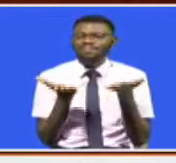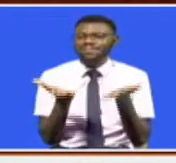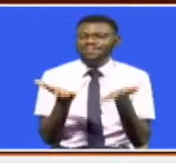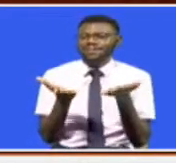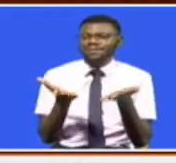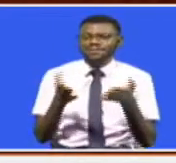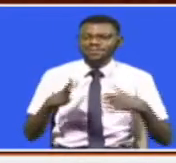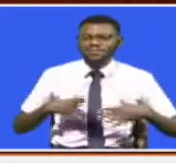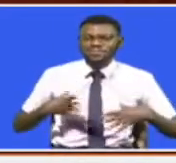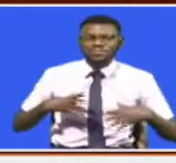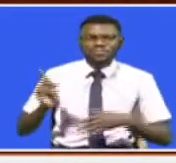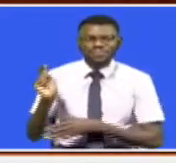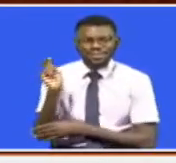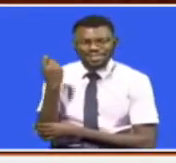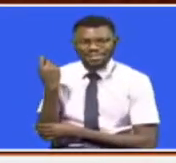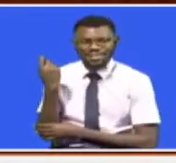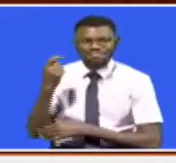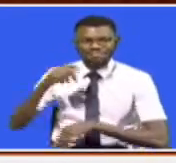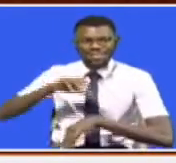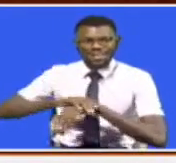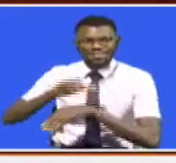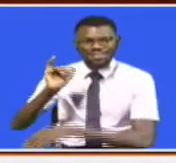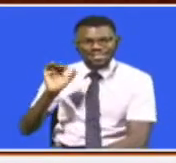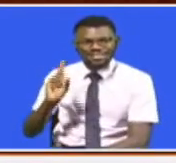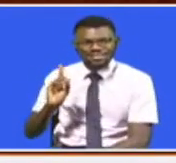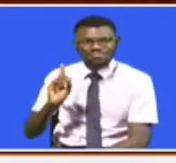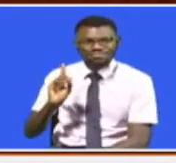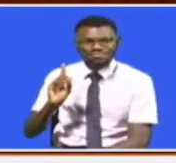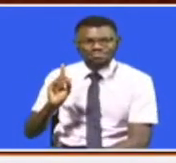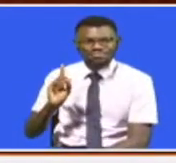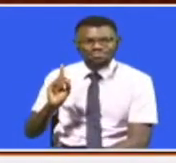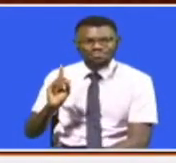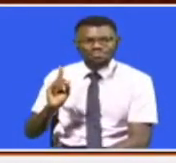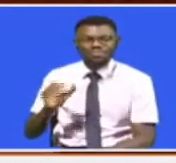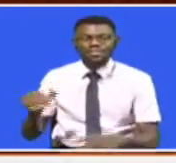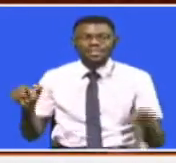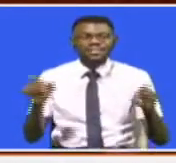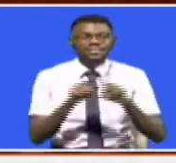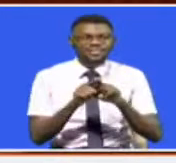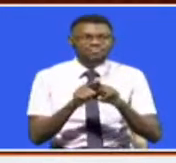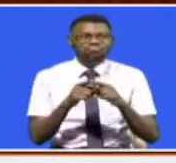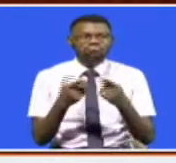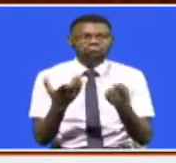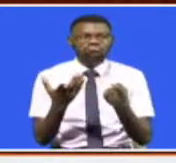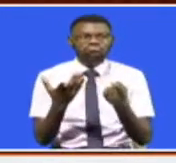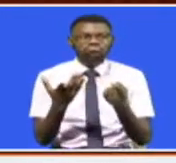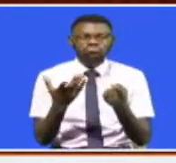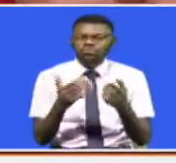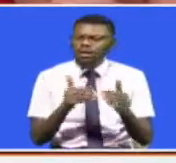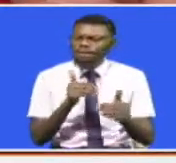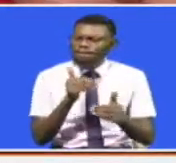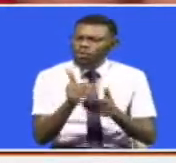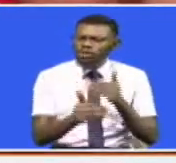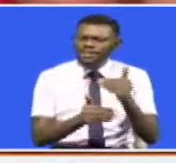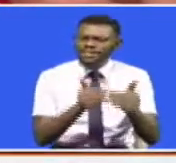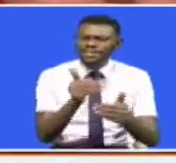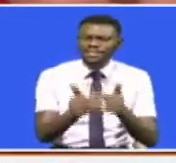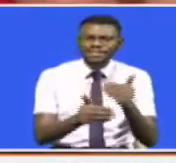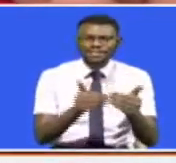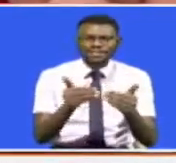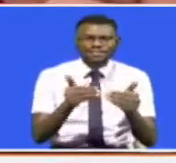Kenya themselves and it has the effect of slowing the entire process